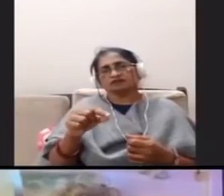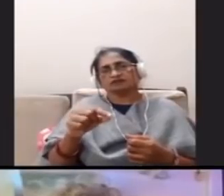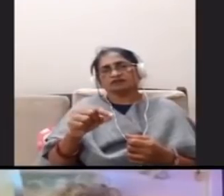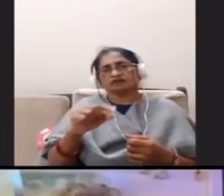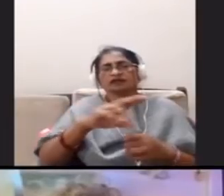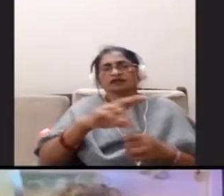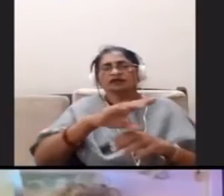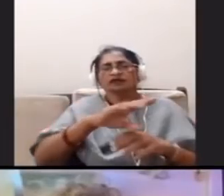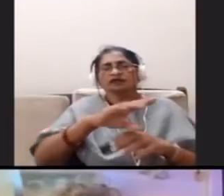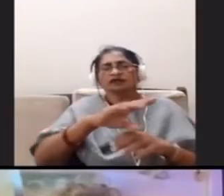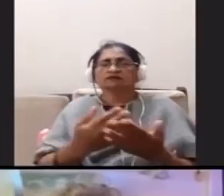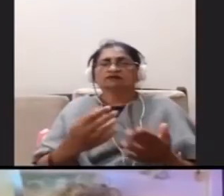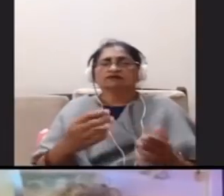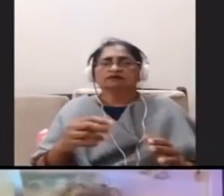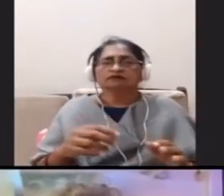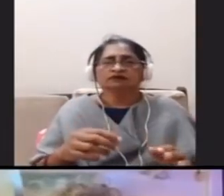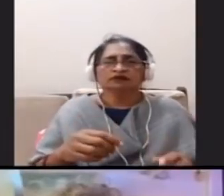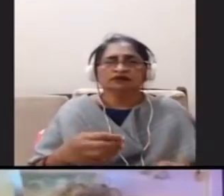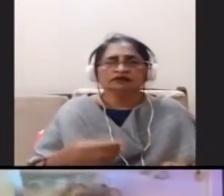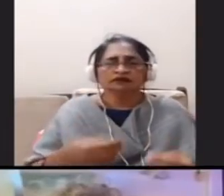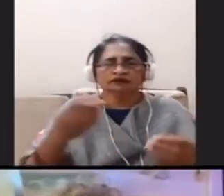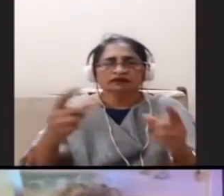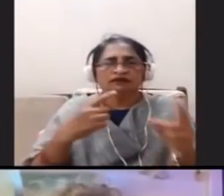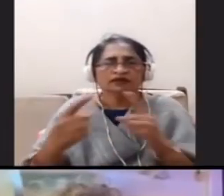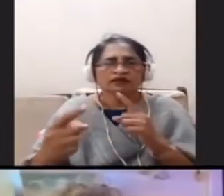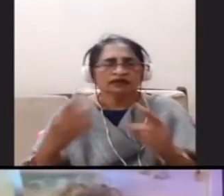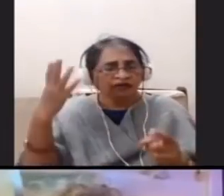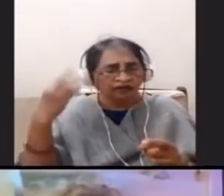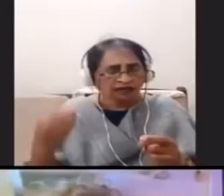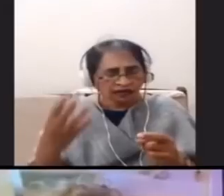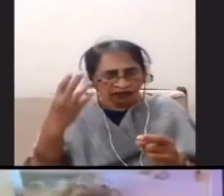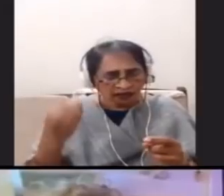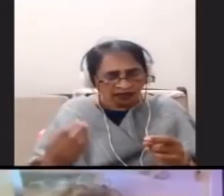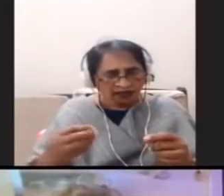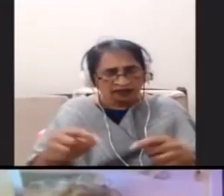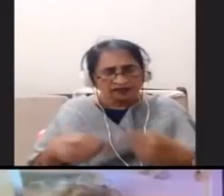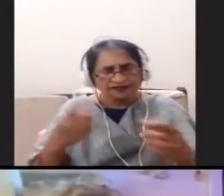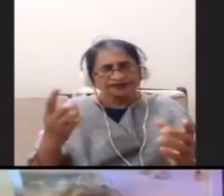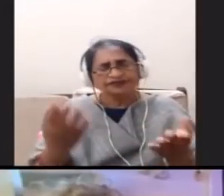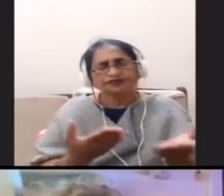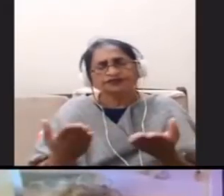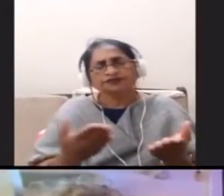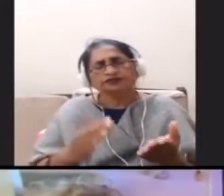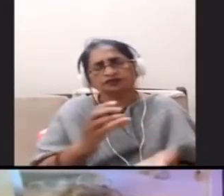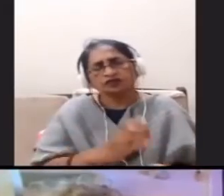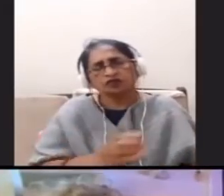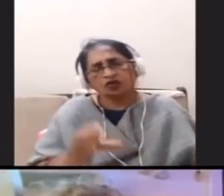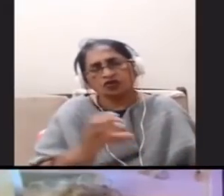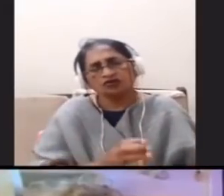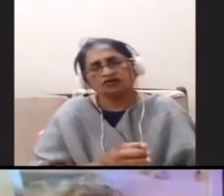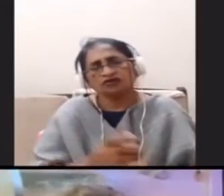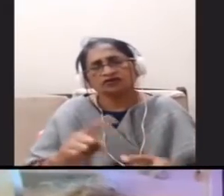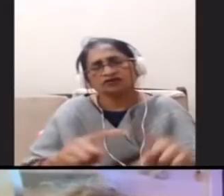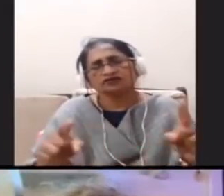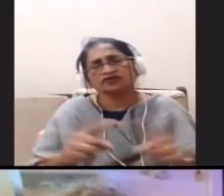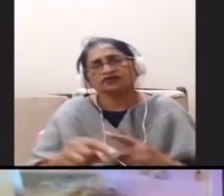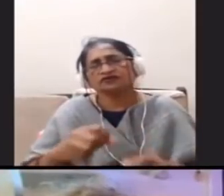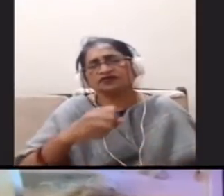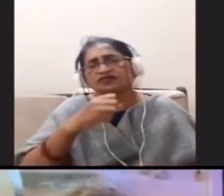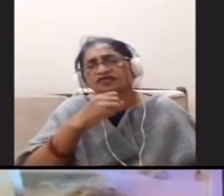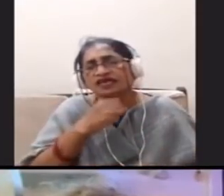Alison regularly gives talks about her life and experiences. She visits schools and colleges for children of all ages, talking about